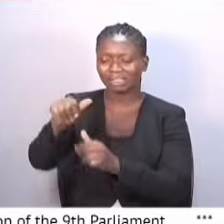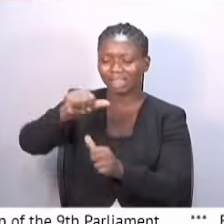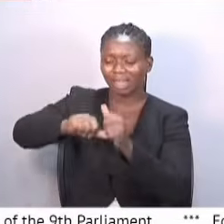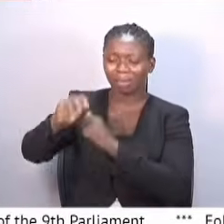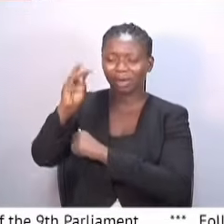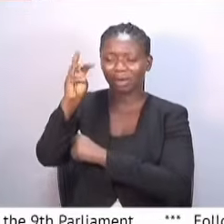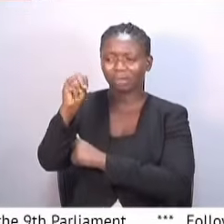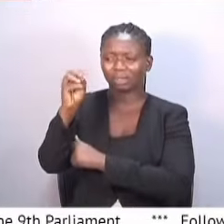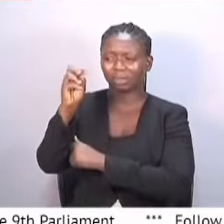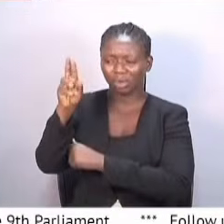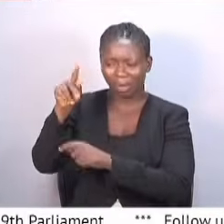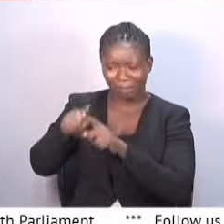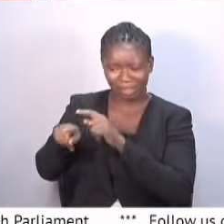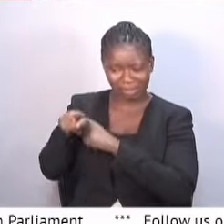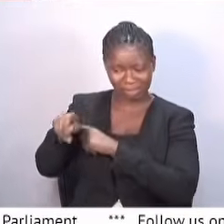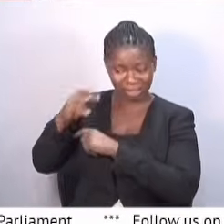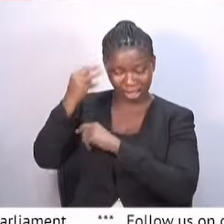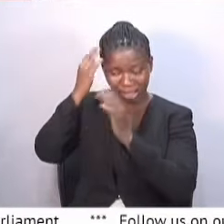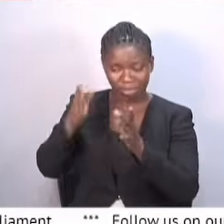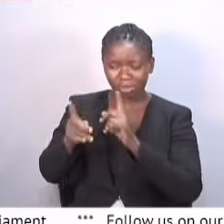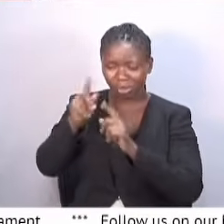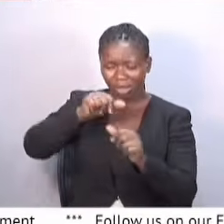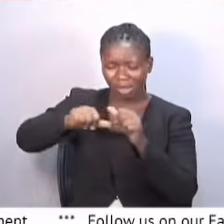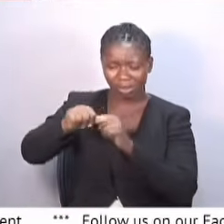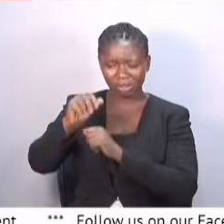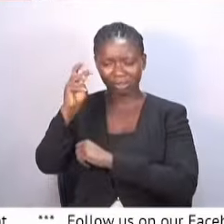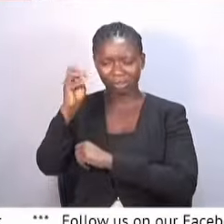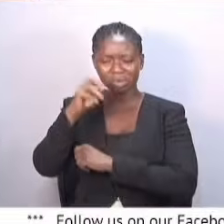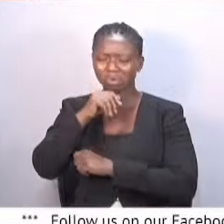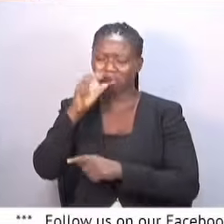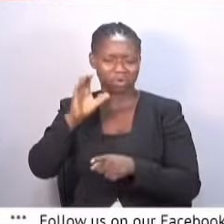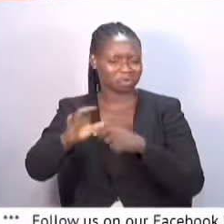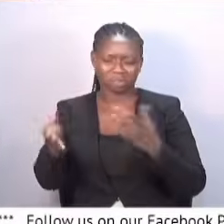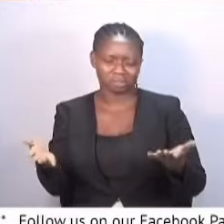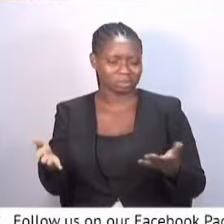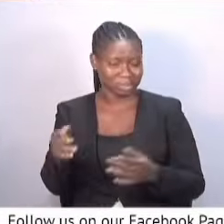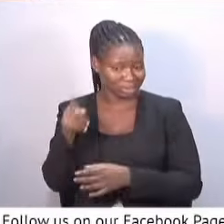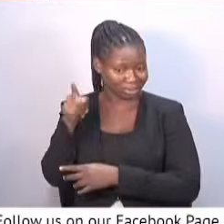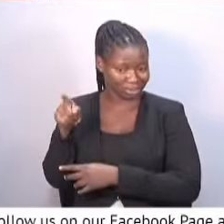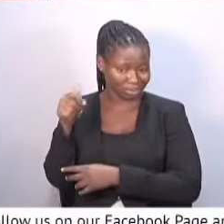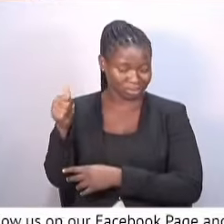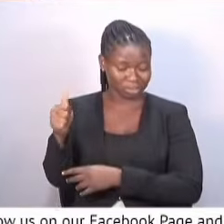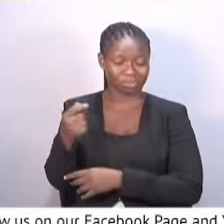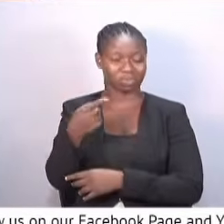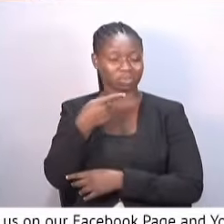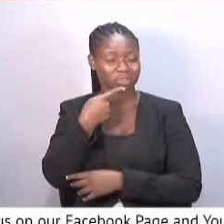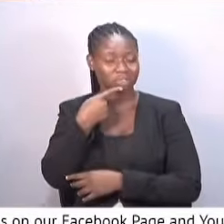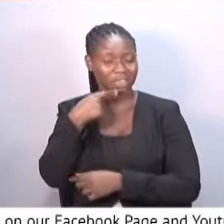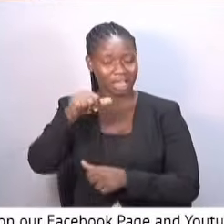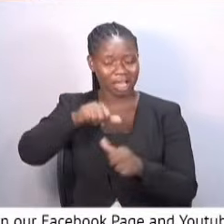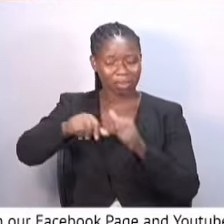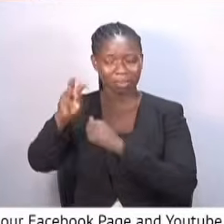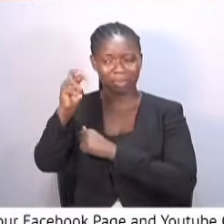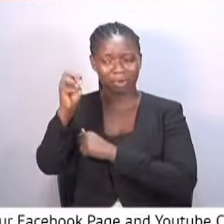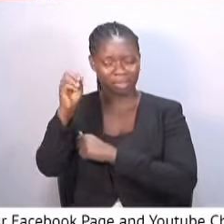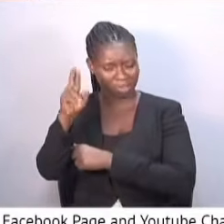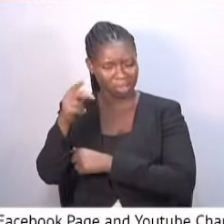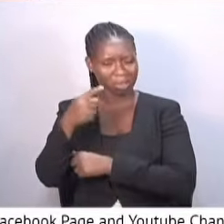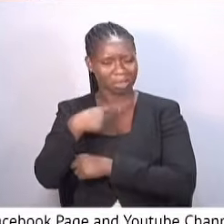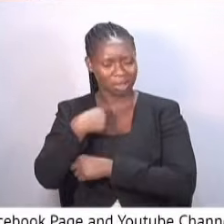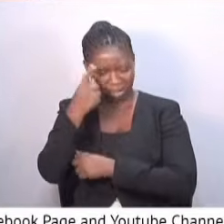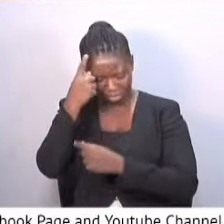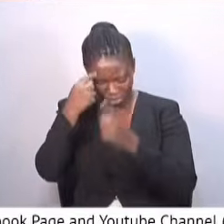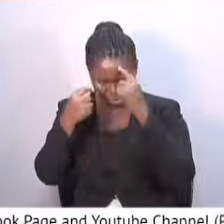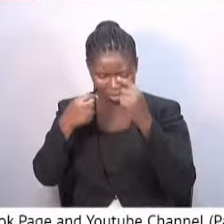He spoke to MOU. Nobody forced him to speak to MOU. He mentioned MOU. Hence, it's reasonable that I